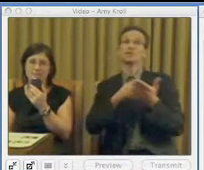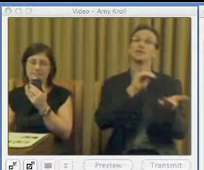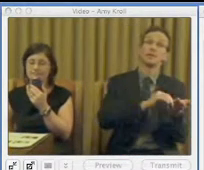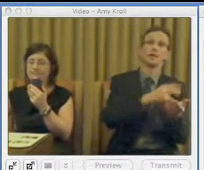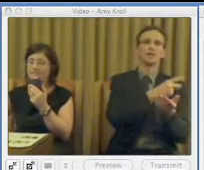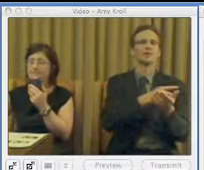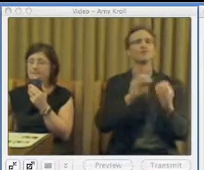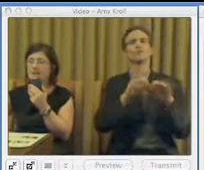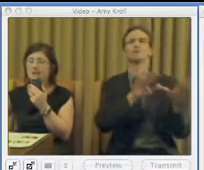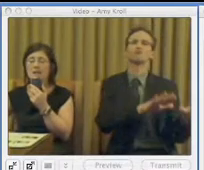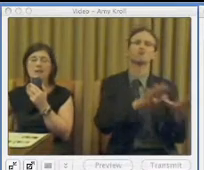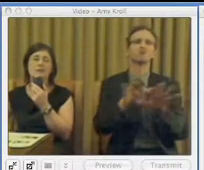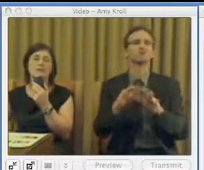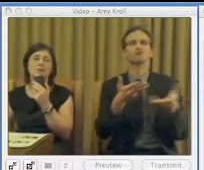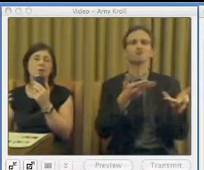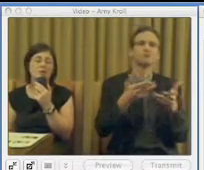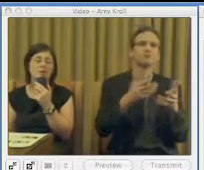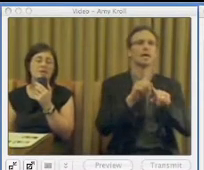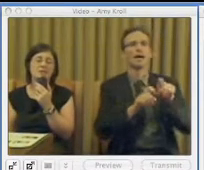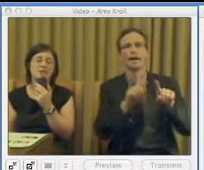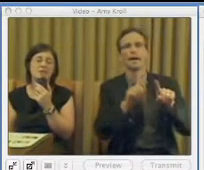doctor-patient interaction.